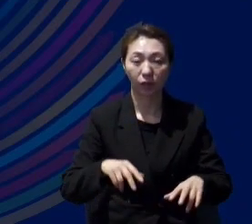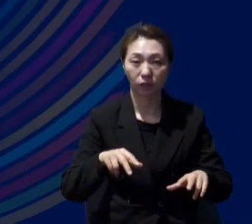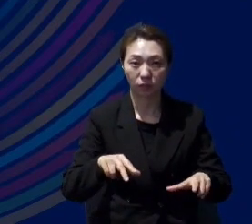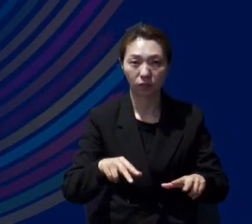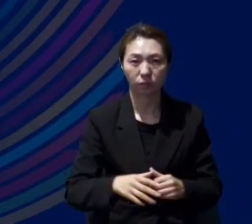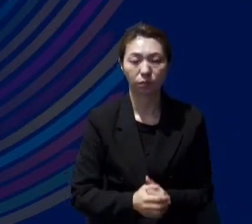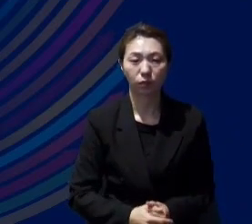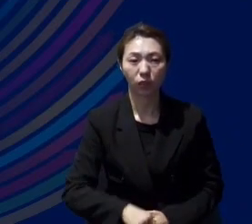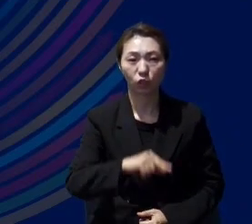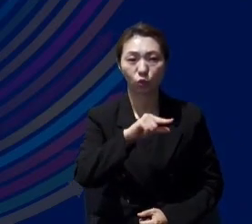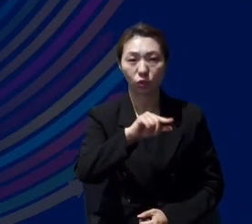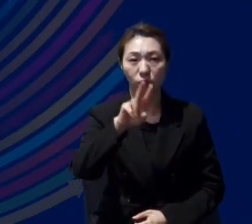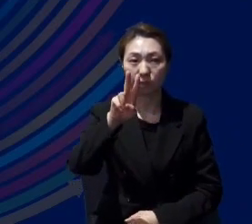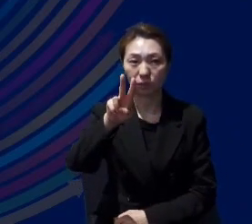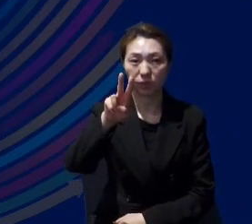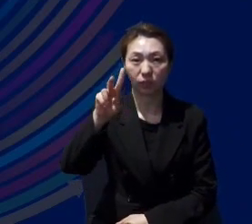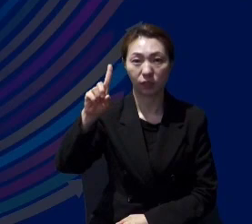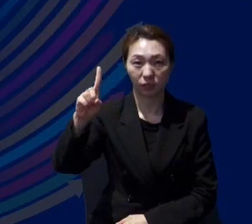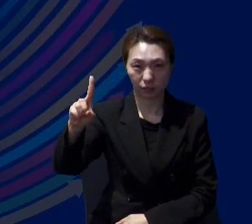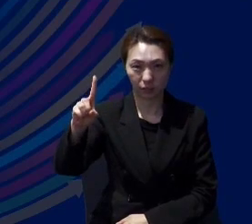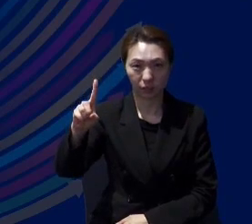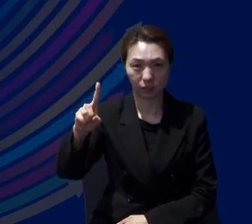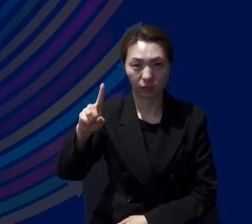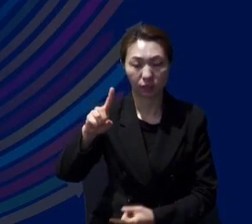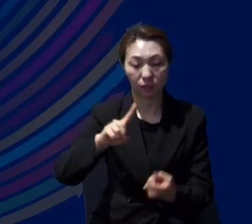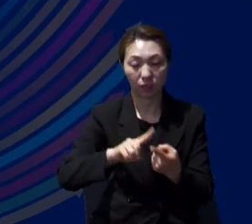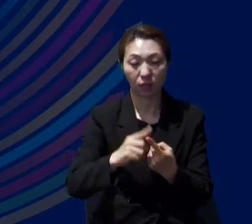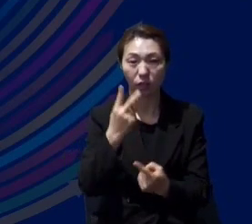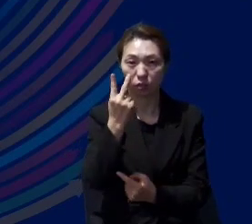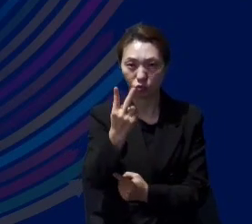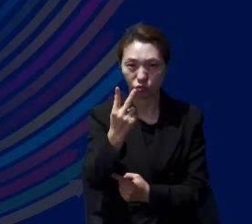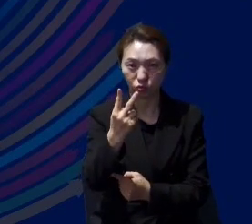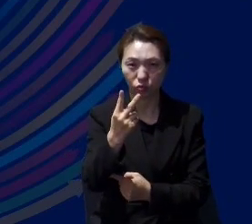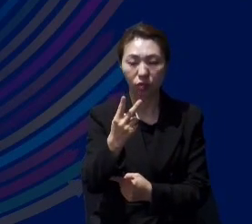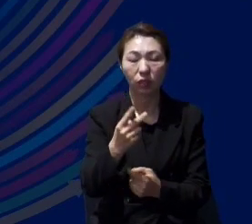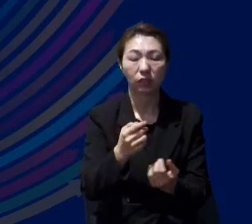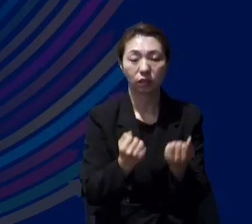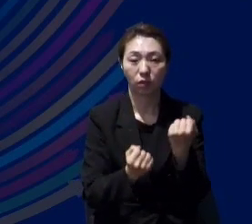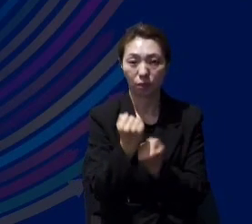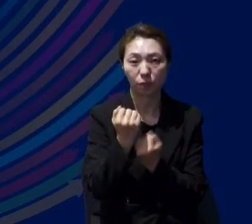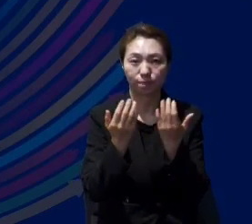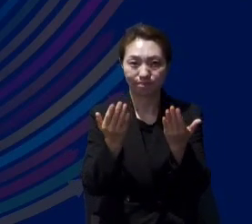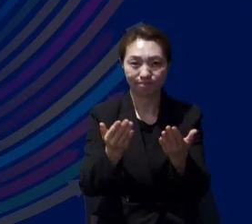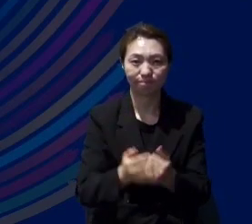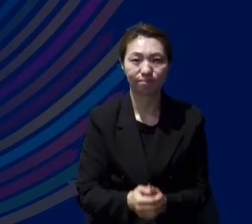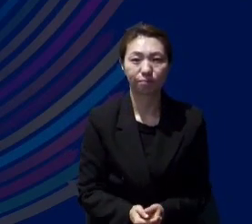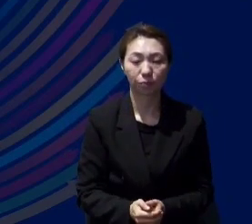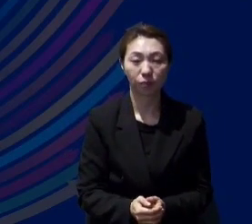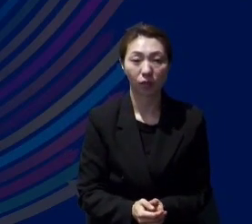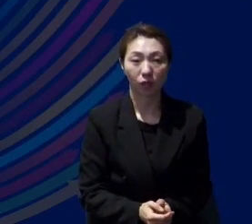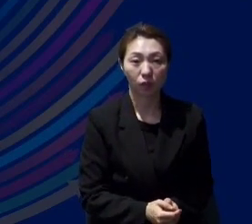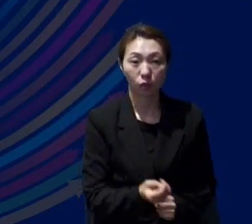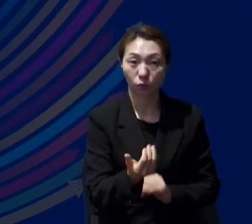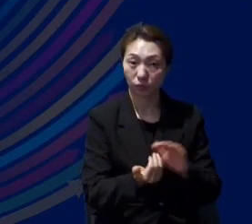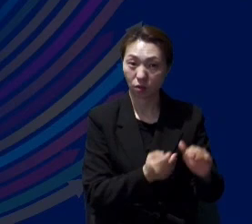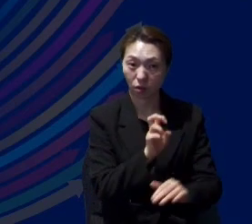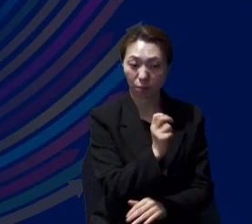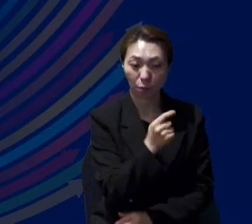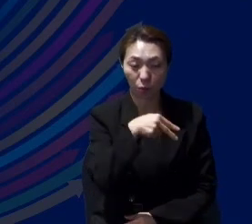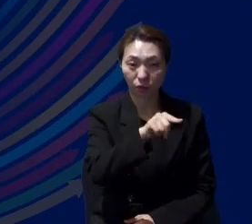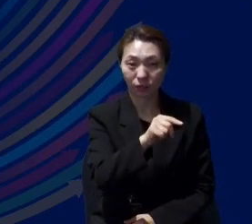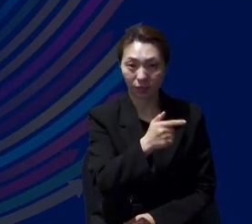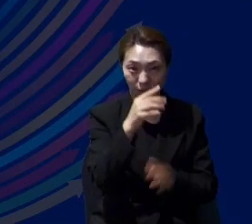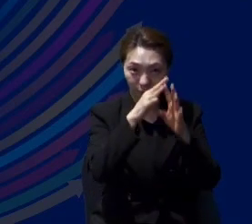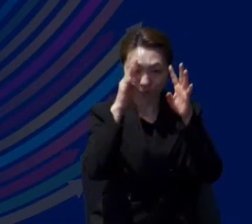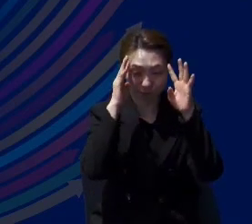boxes in the key component slide from Mohsen's presentation. And so this will be talking about fatal disease burden and